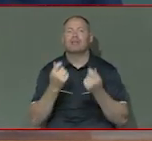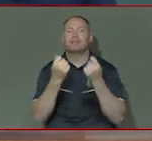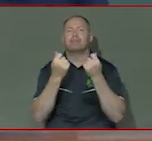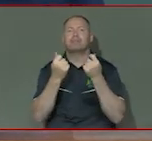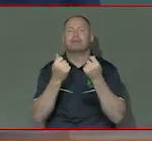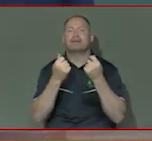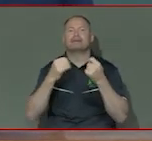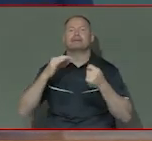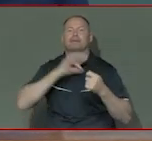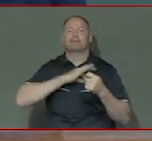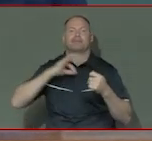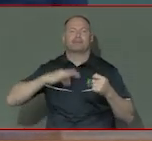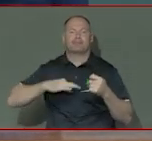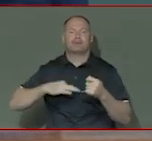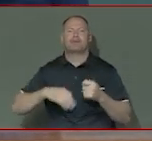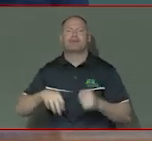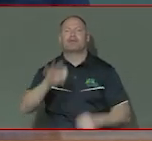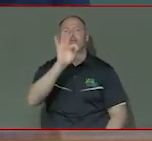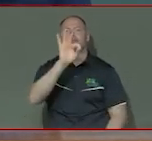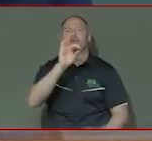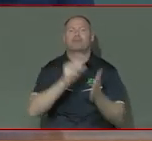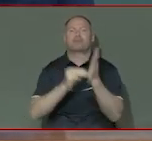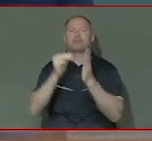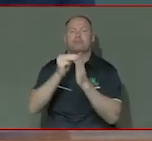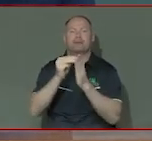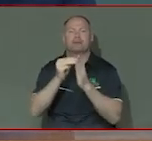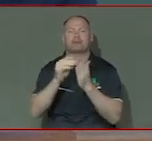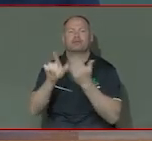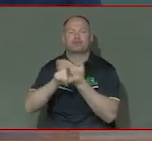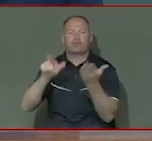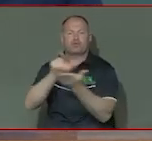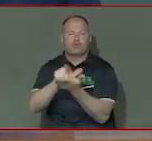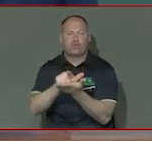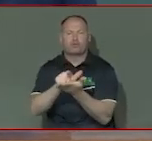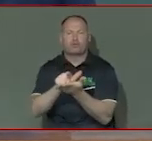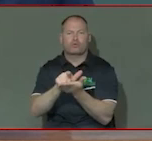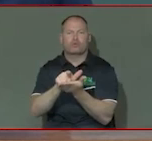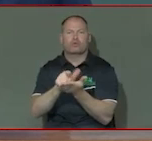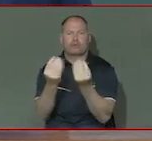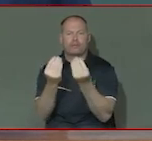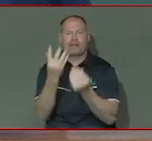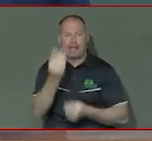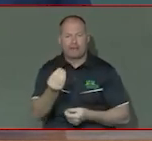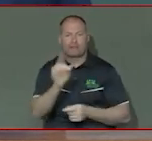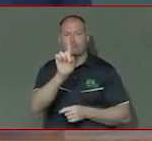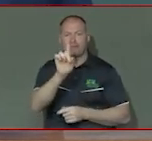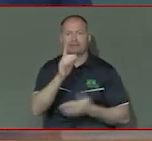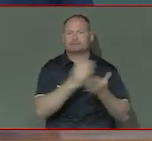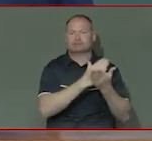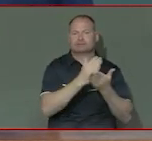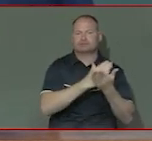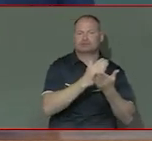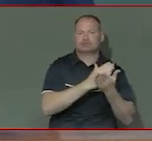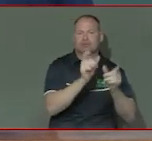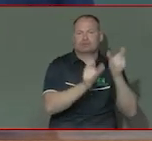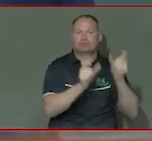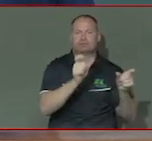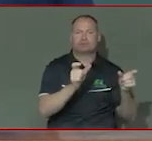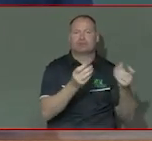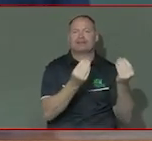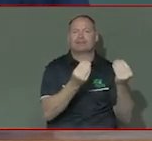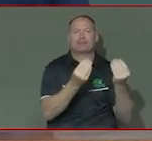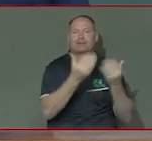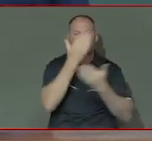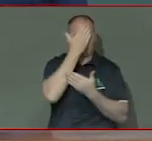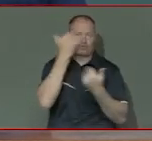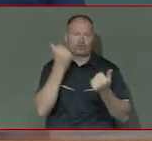give you the loan, but they don't give you the shareholders' equity, or they give the shareholders' equity and they don't give you the loan, then you must know capital